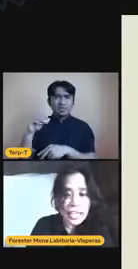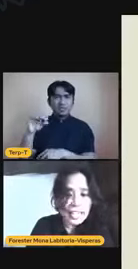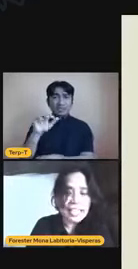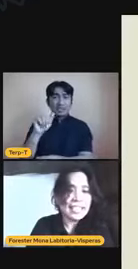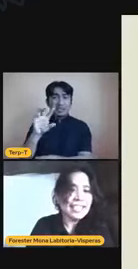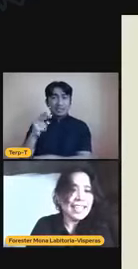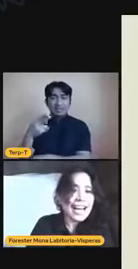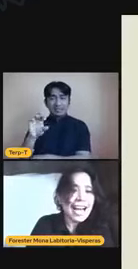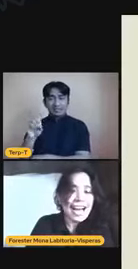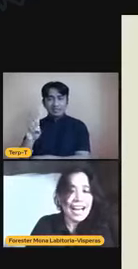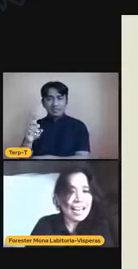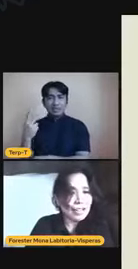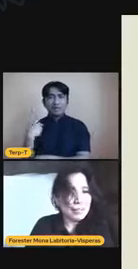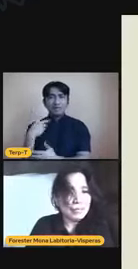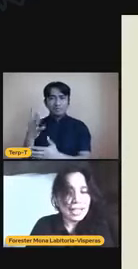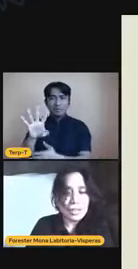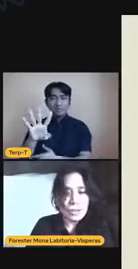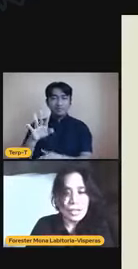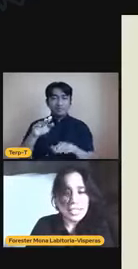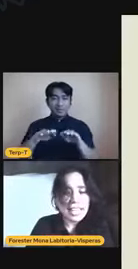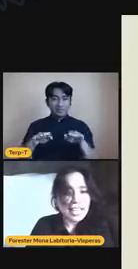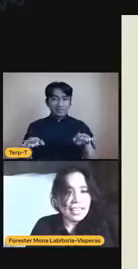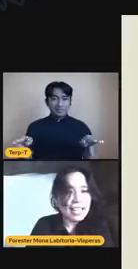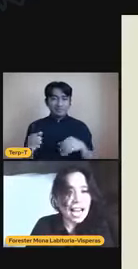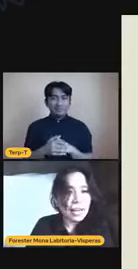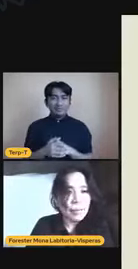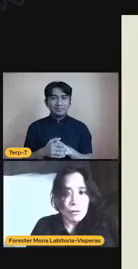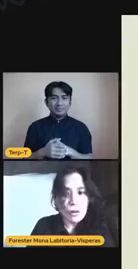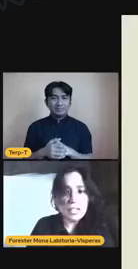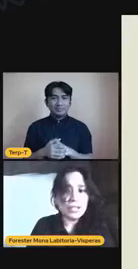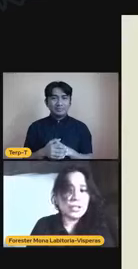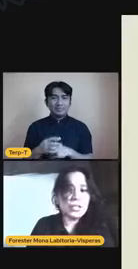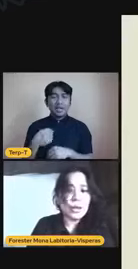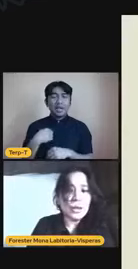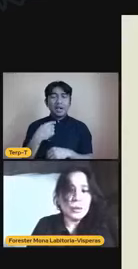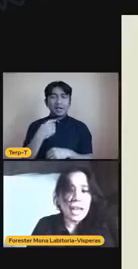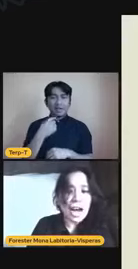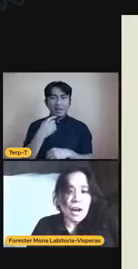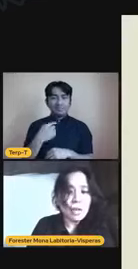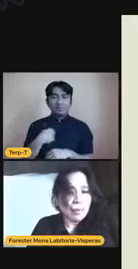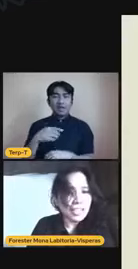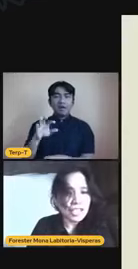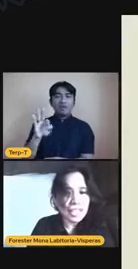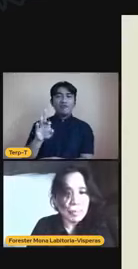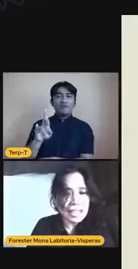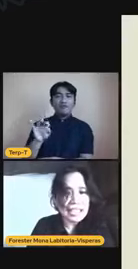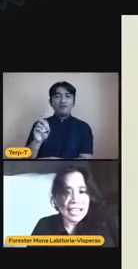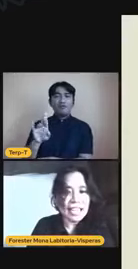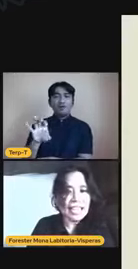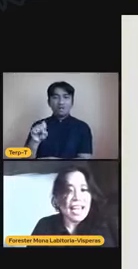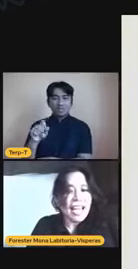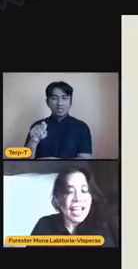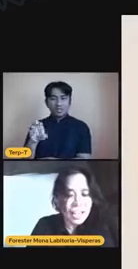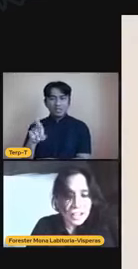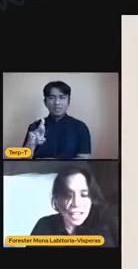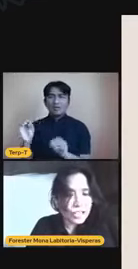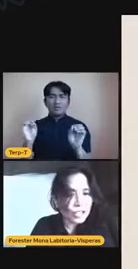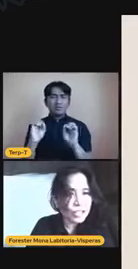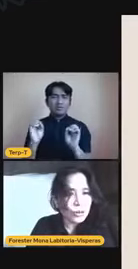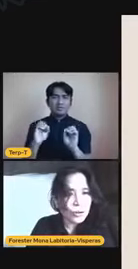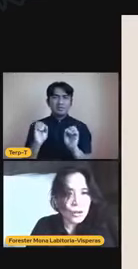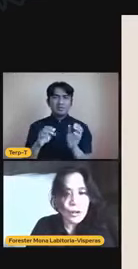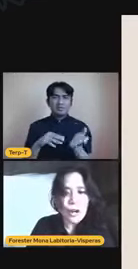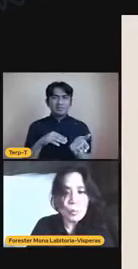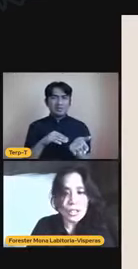4 kids. As earlier said, I'm a forester, so I don't have a PhD in medicine,